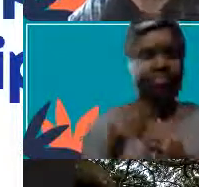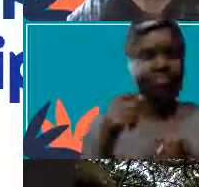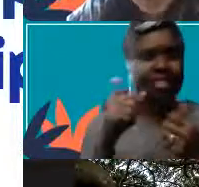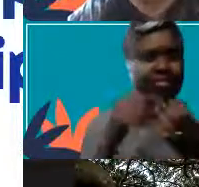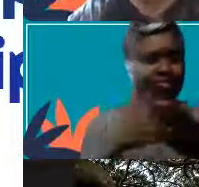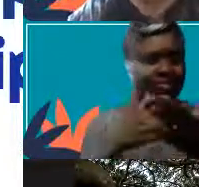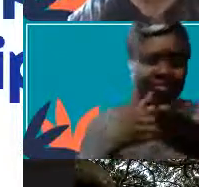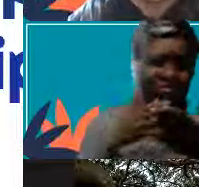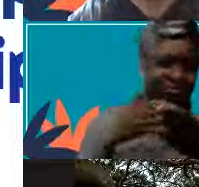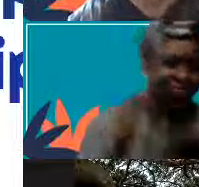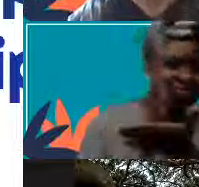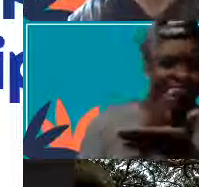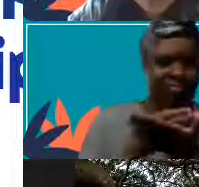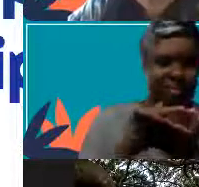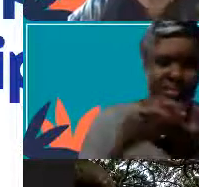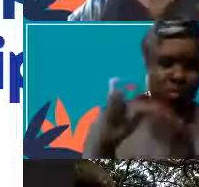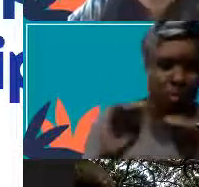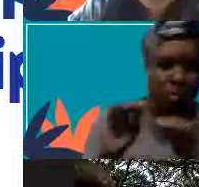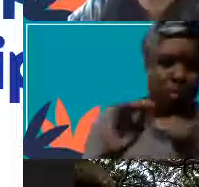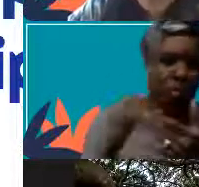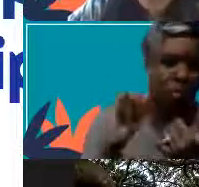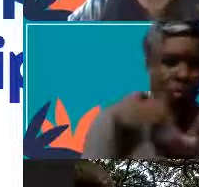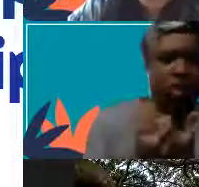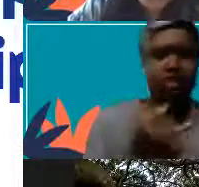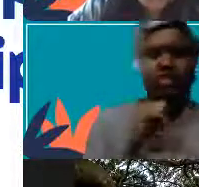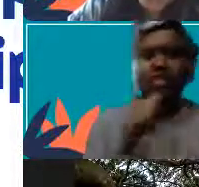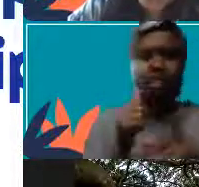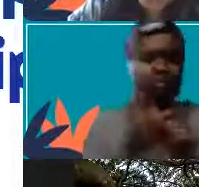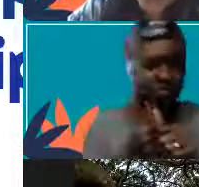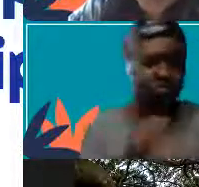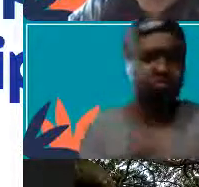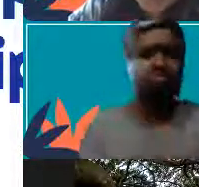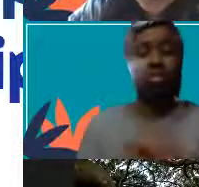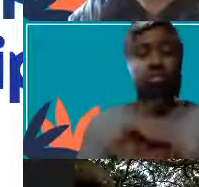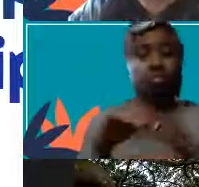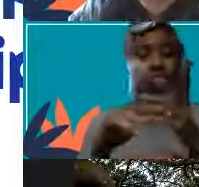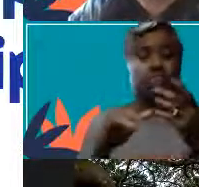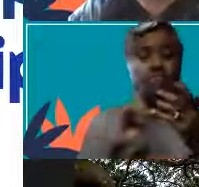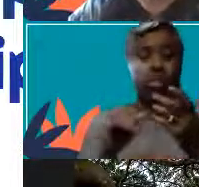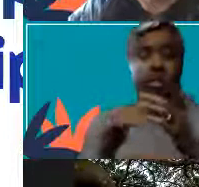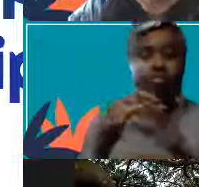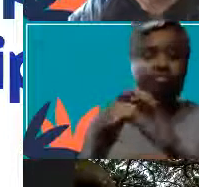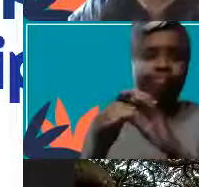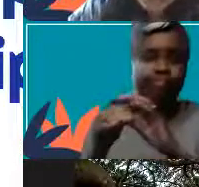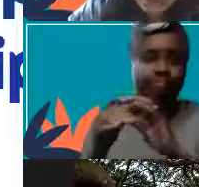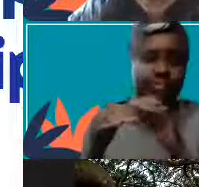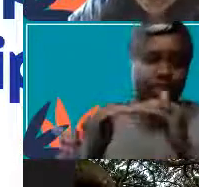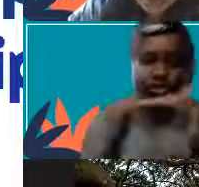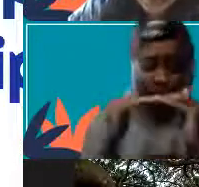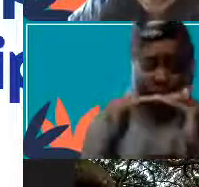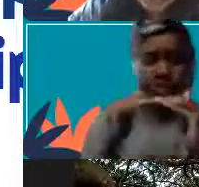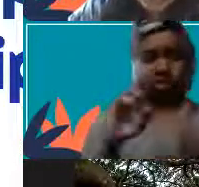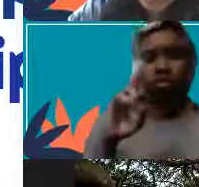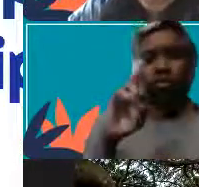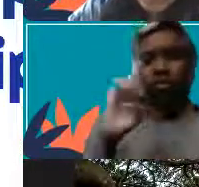all over the world. It means developing an approach to foreign economic cooperation that is based on justice and reparation